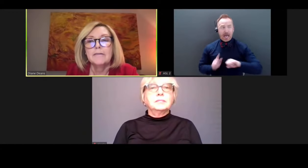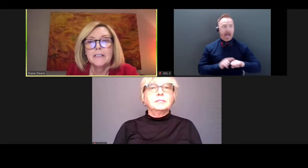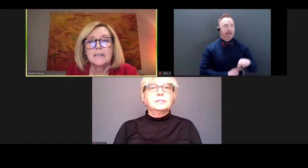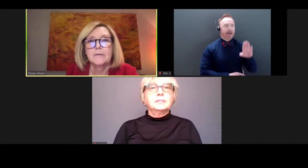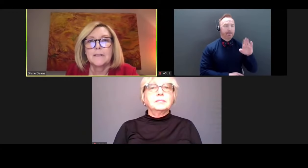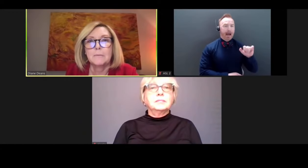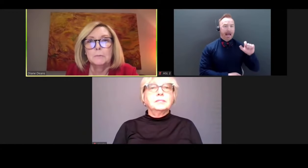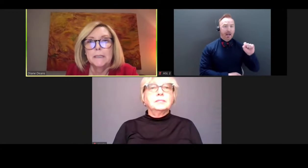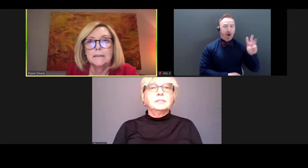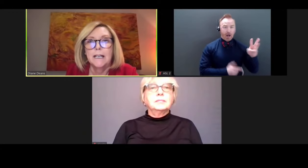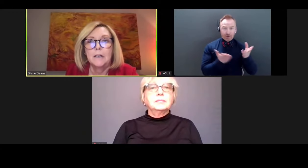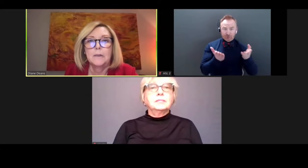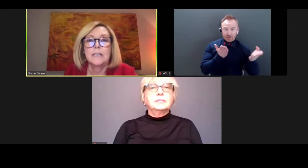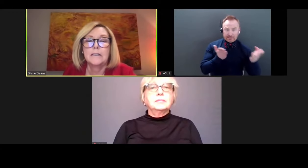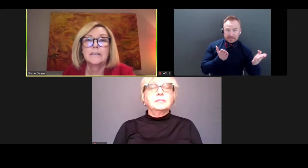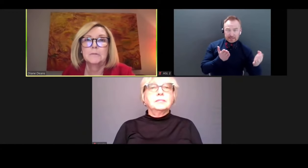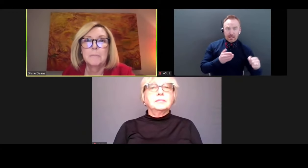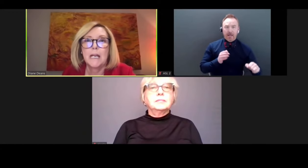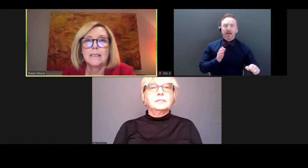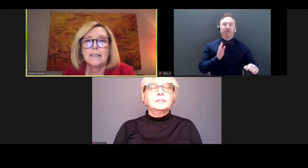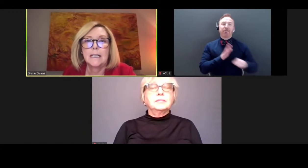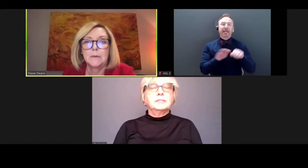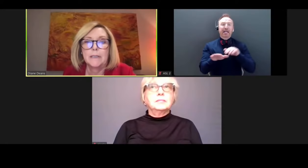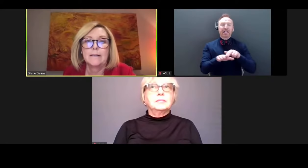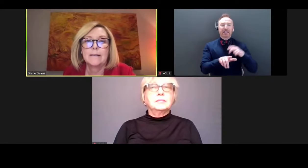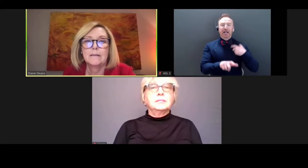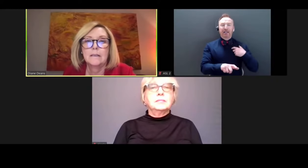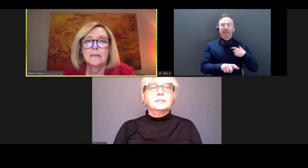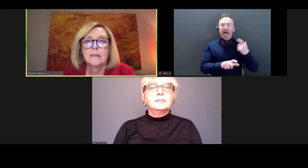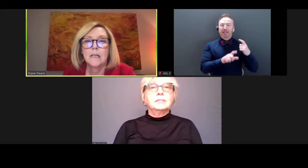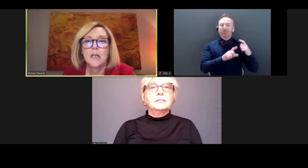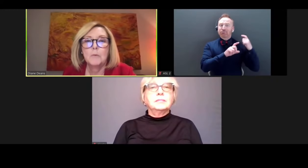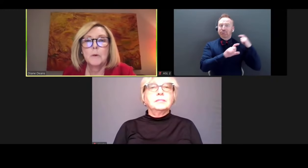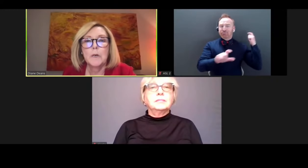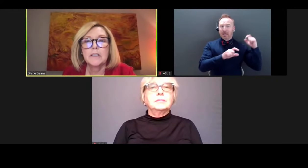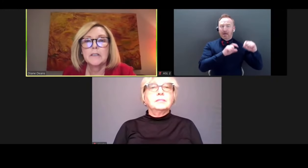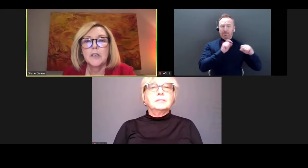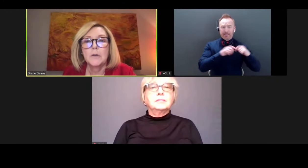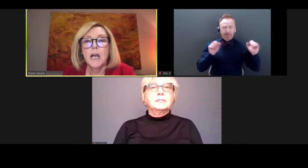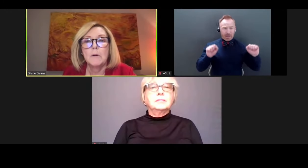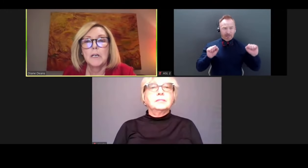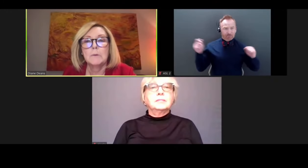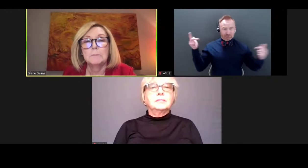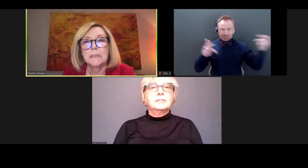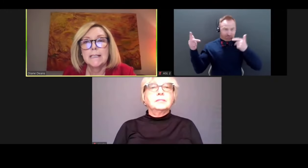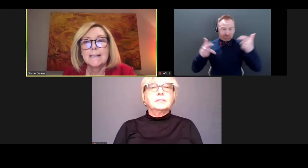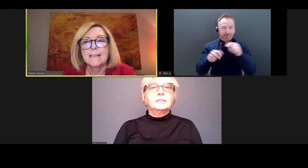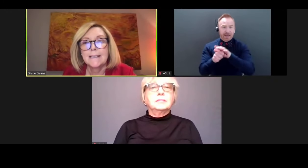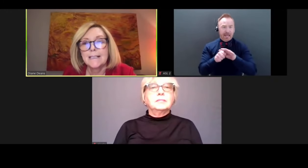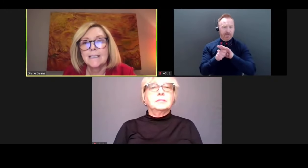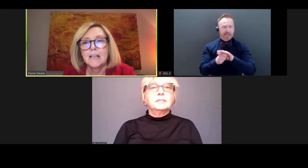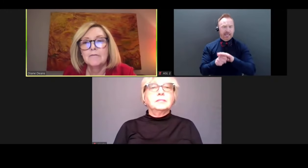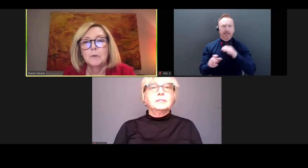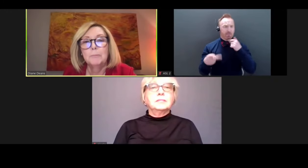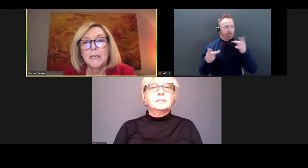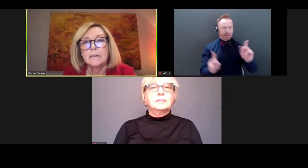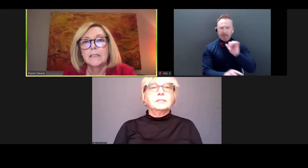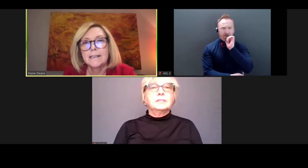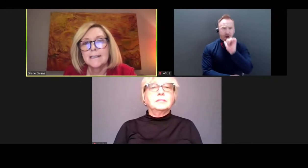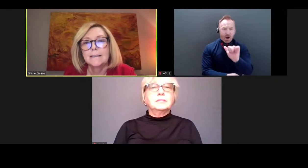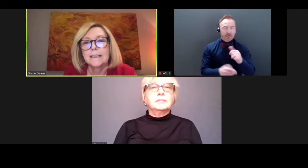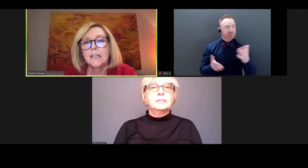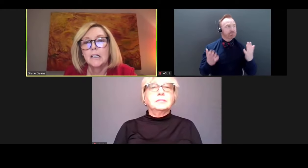heavy vehicles will be allowed into the impacted areas. We want to know how Ottawa Police and city staff will